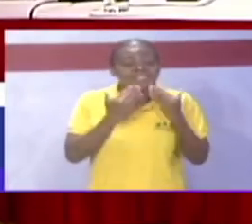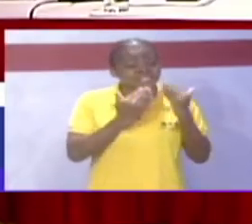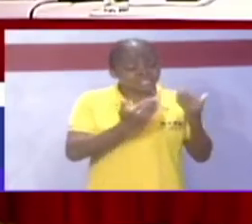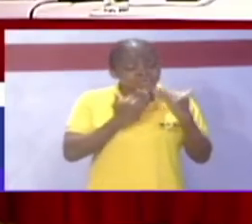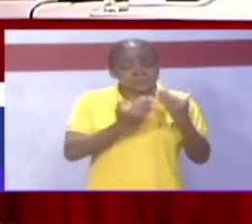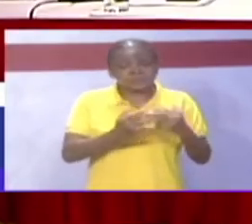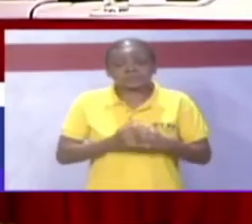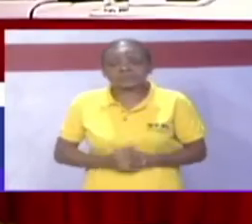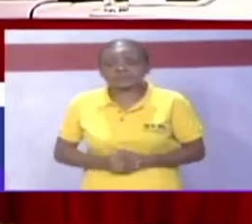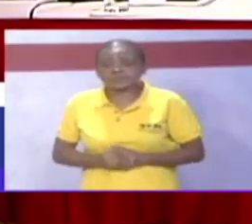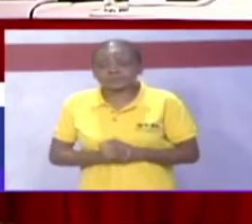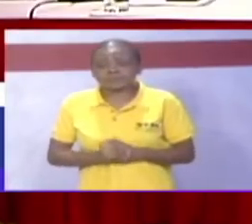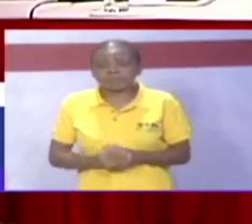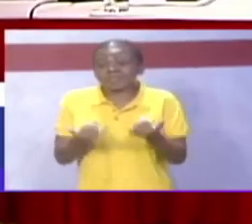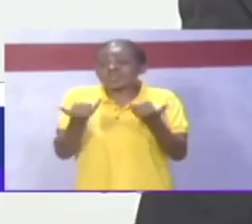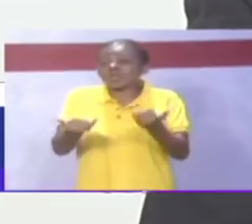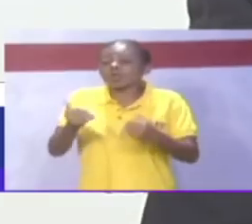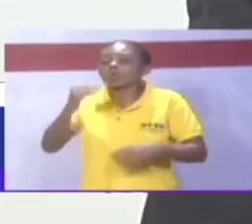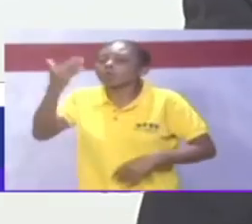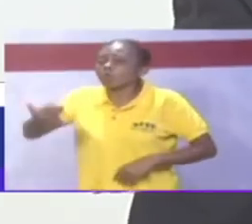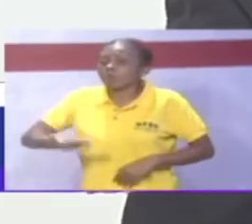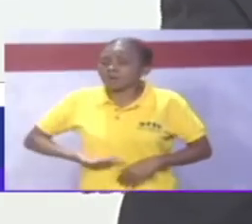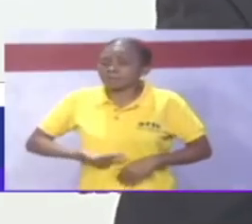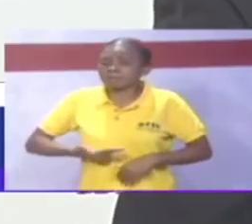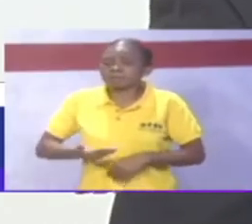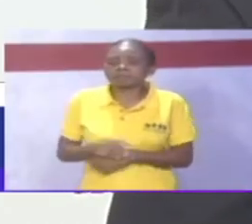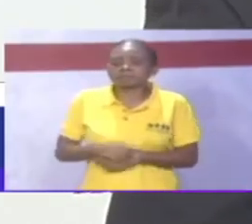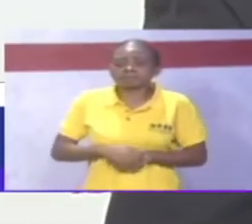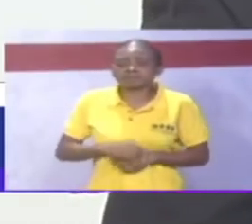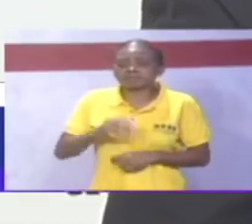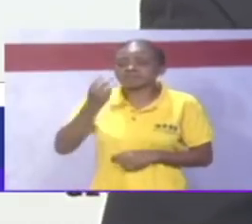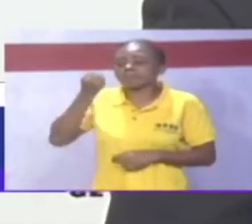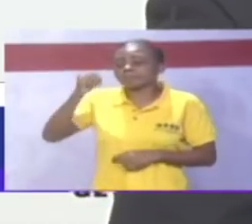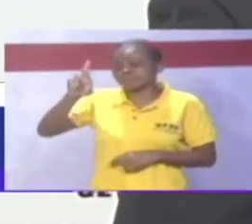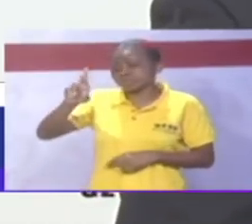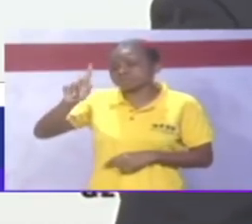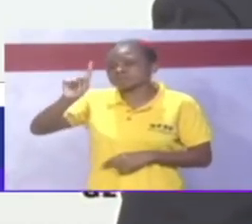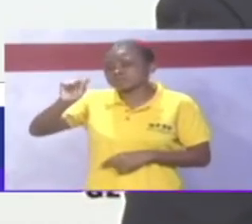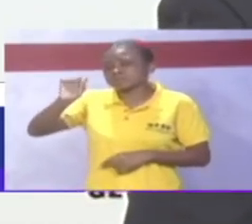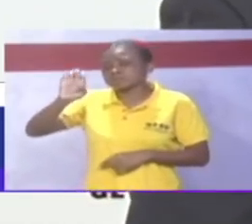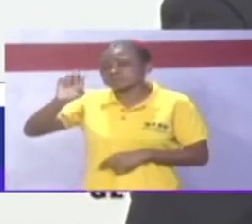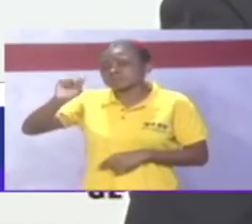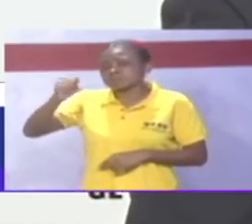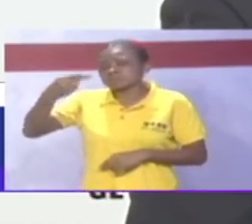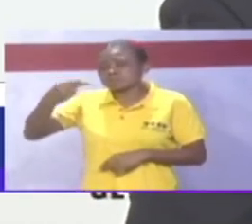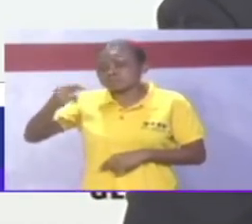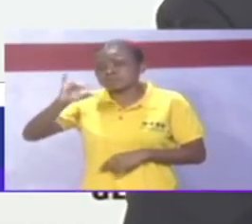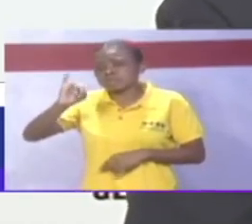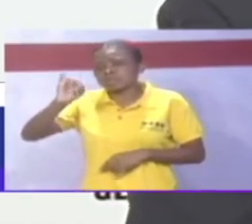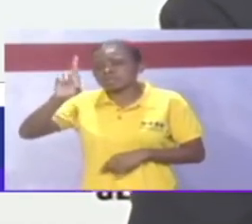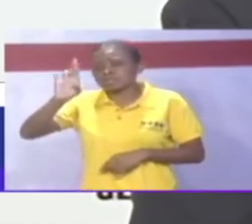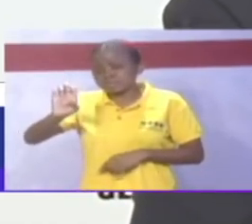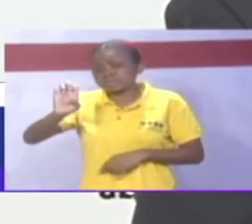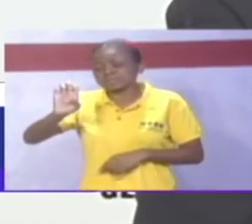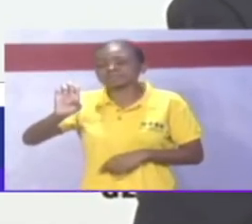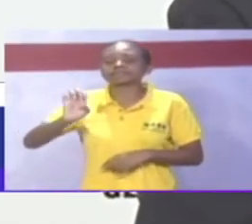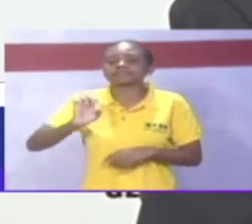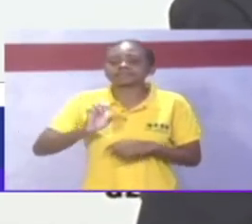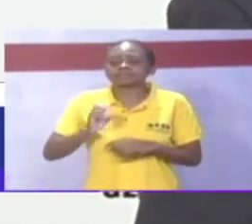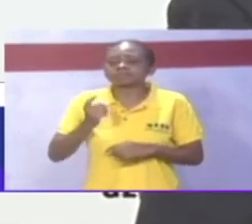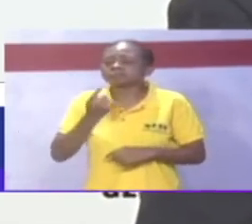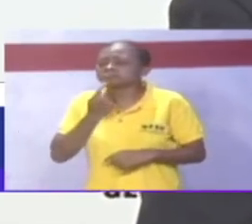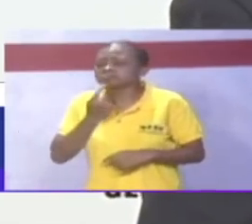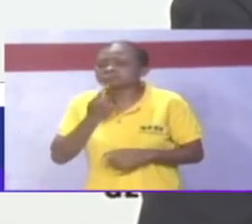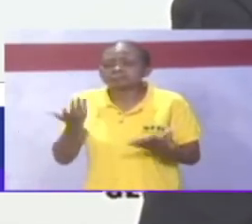invite Mr. Brent Teixeira, a COVID-19 survivor, to share his experience at hospital after